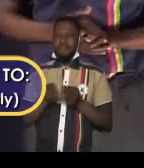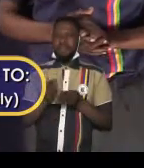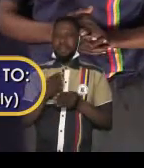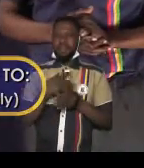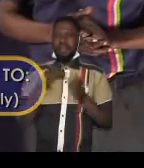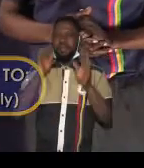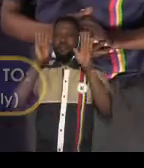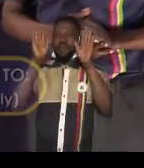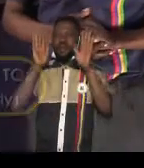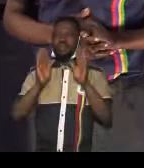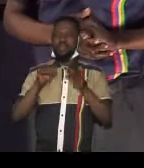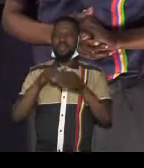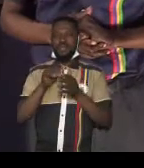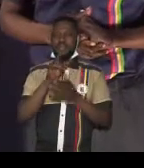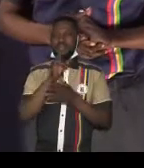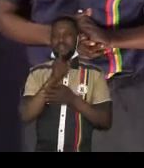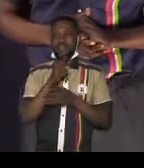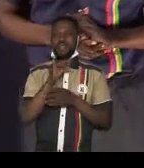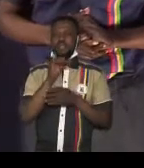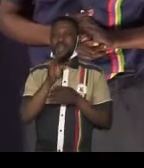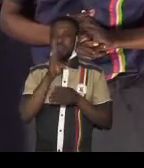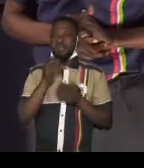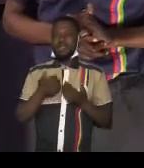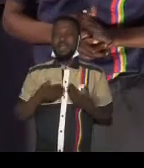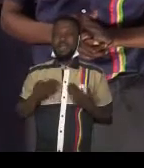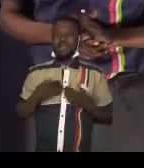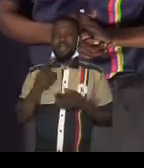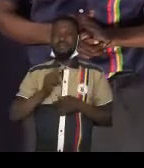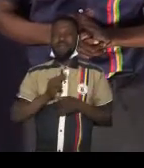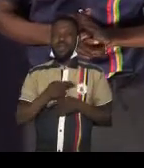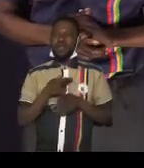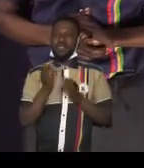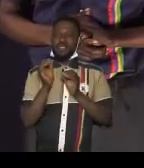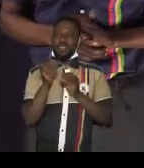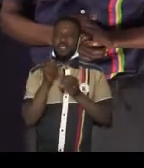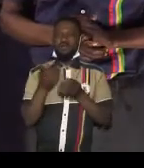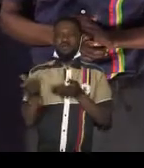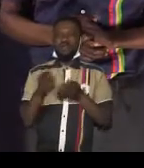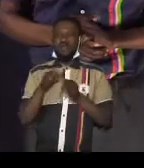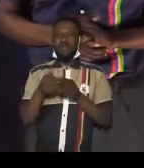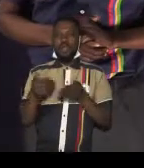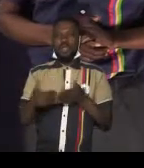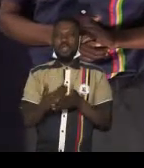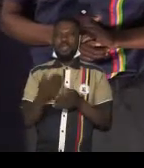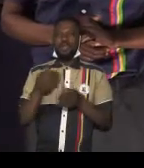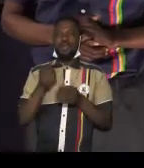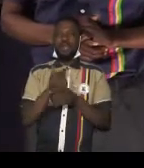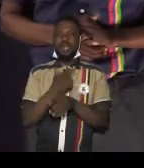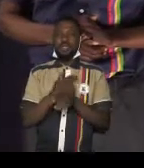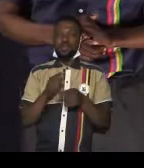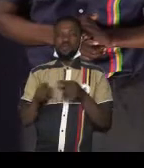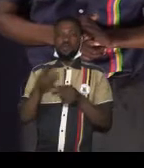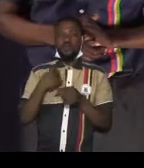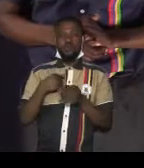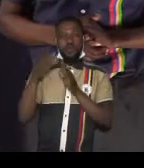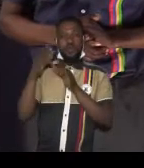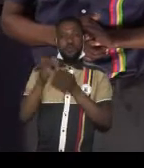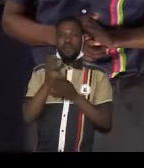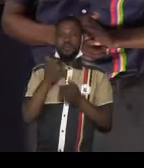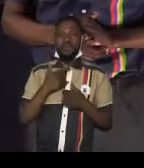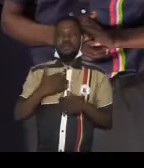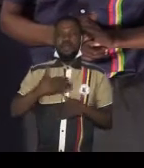and wonderful indeed. It's been exciting for us teaching you, bringing all these new lessons to you. We hope that you have